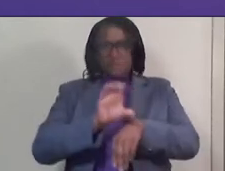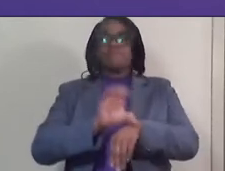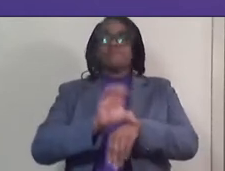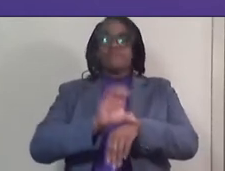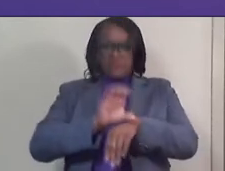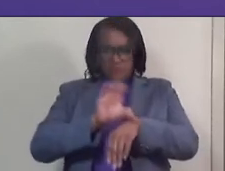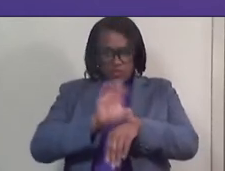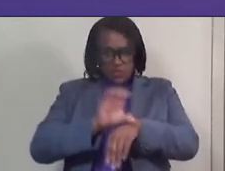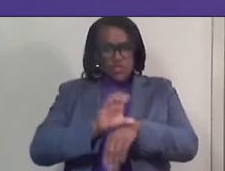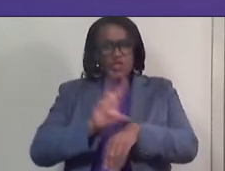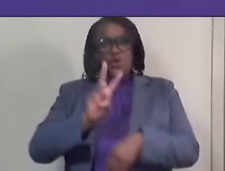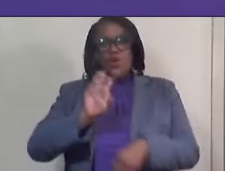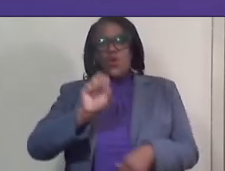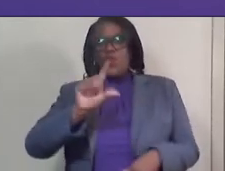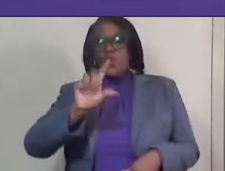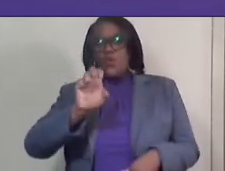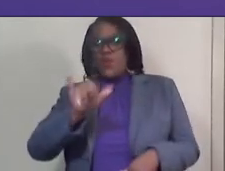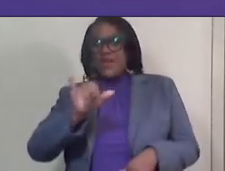Wesley Church started,